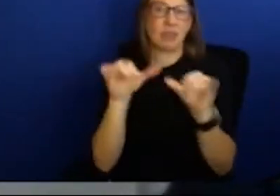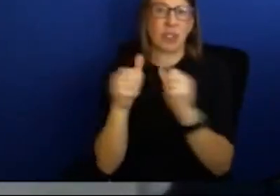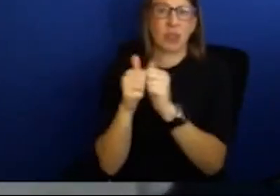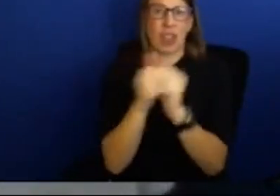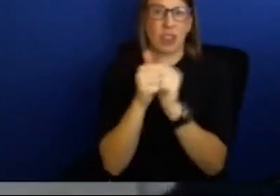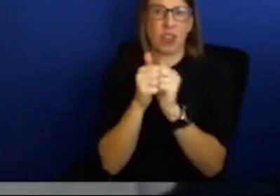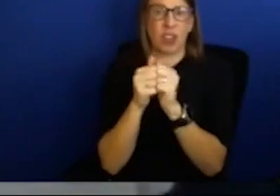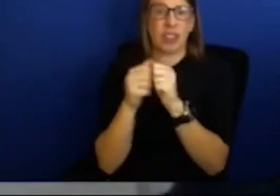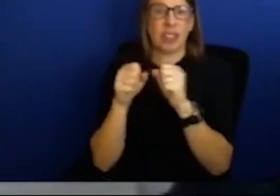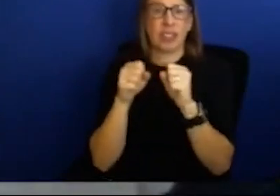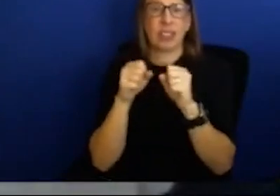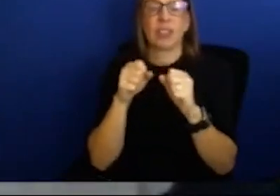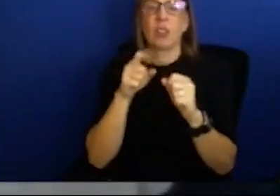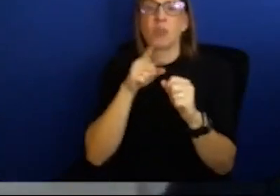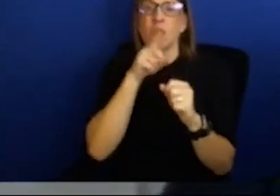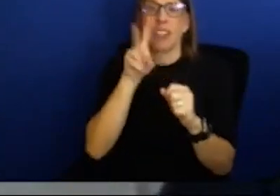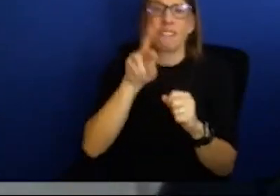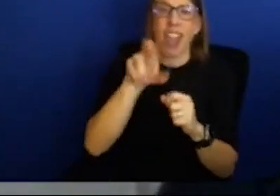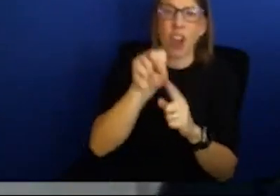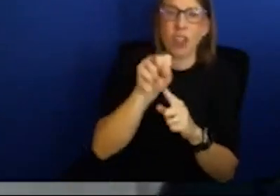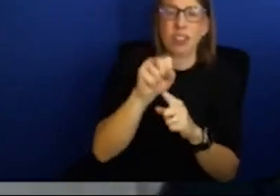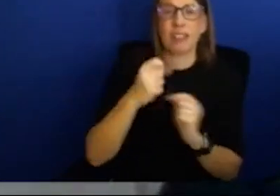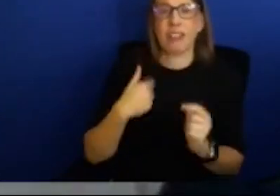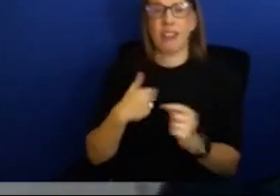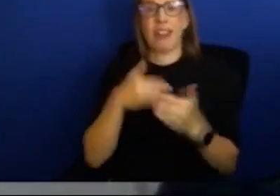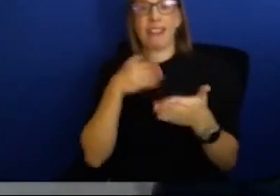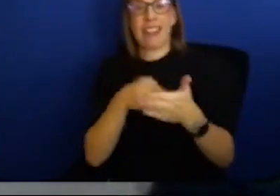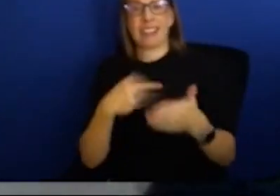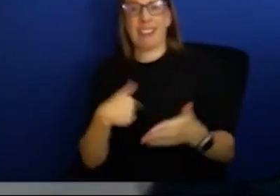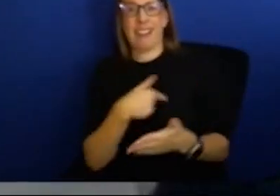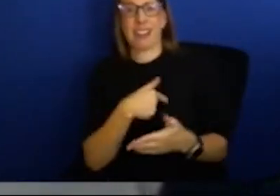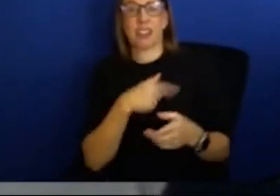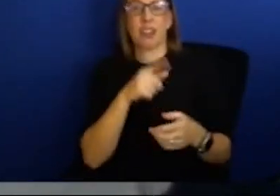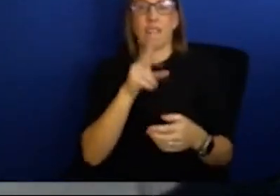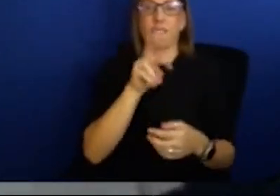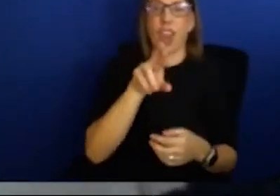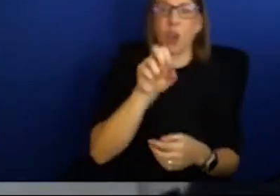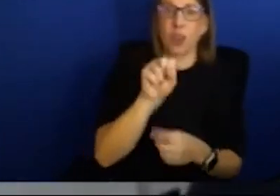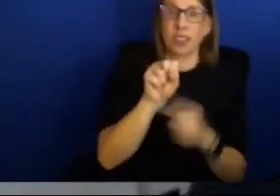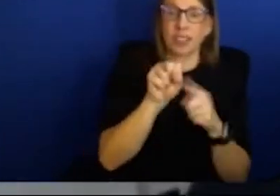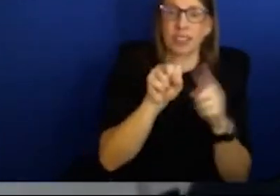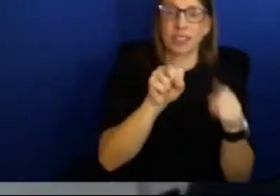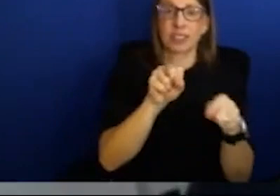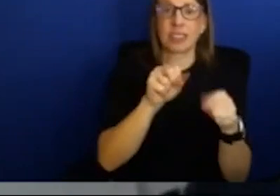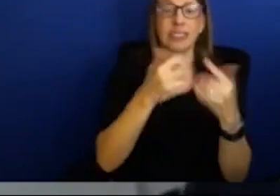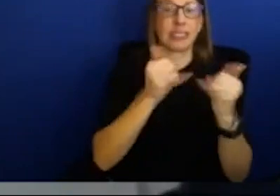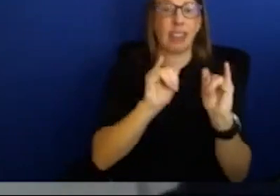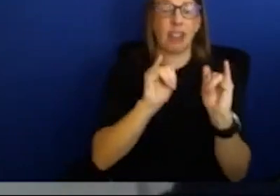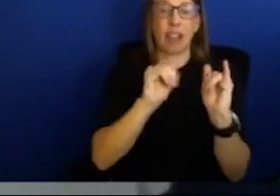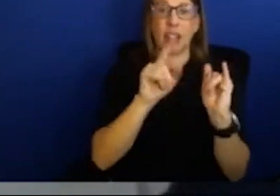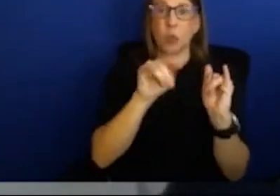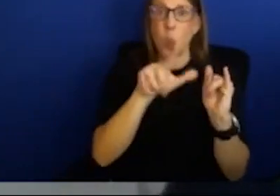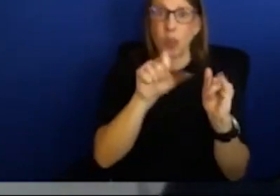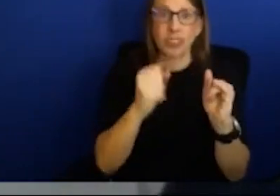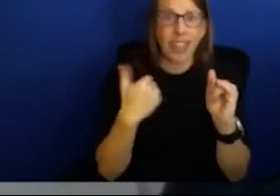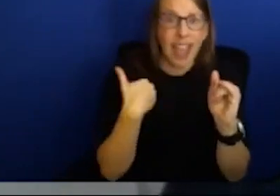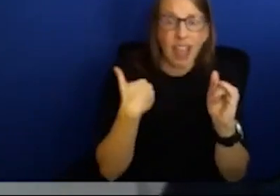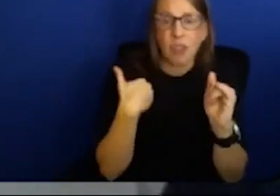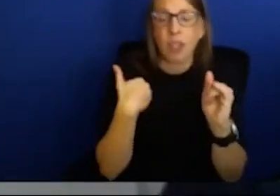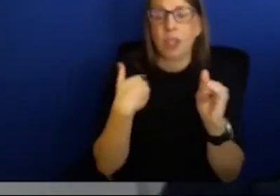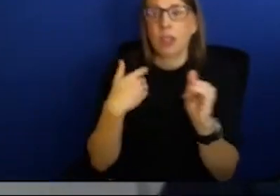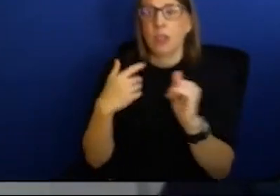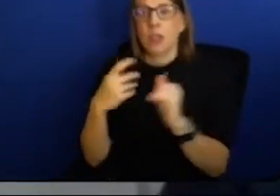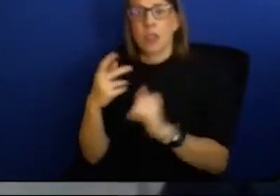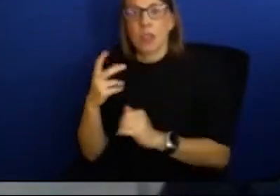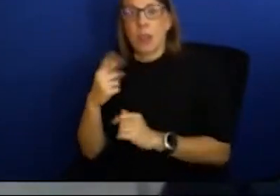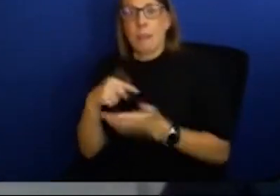war with the virus, and the virus has a lot of tools still at its disposal. So in order to win in this war with the virus, we all have to be pulling